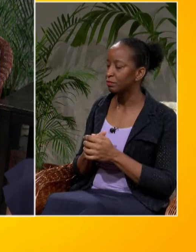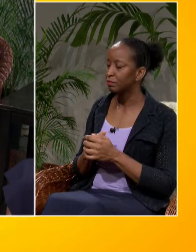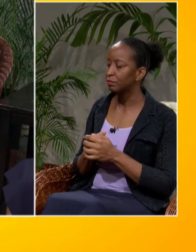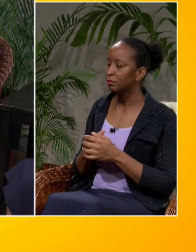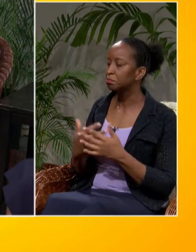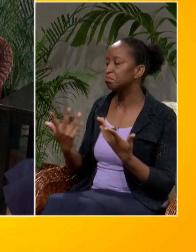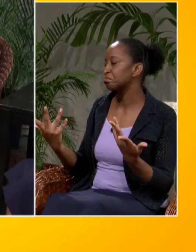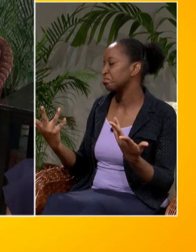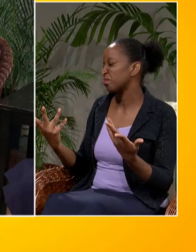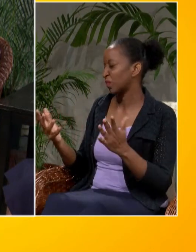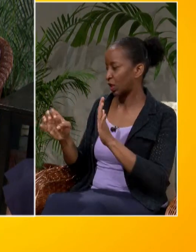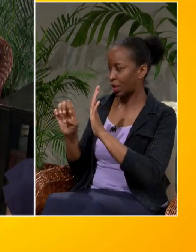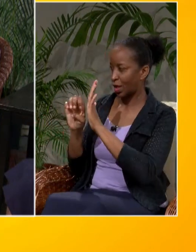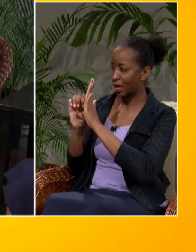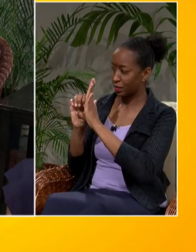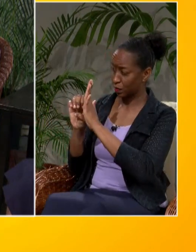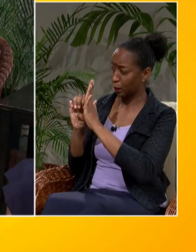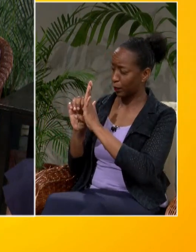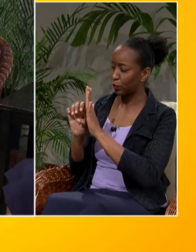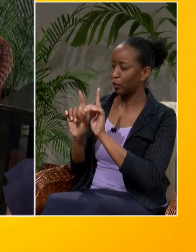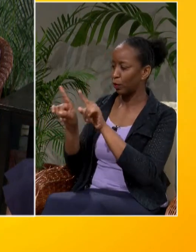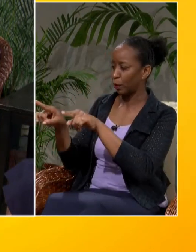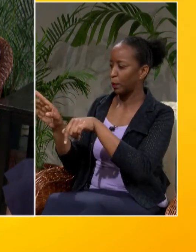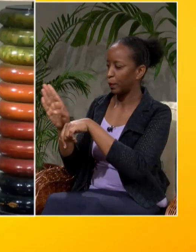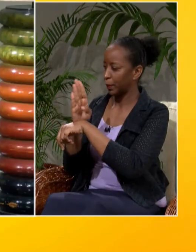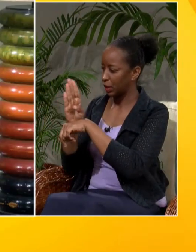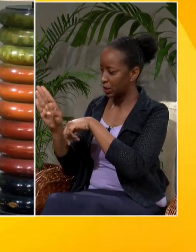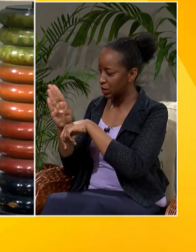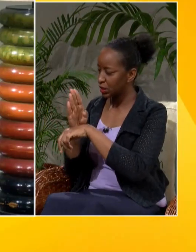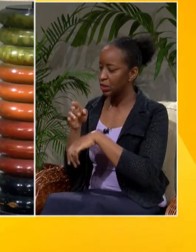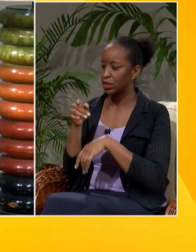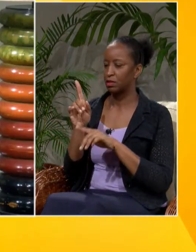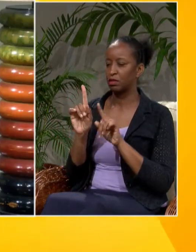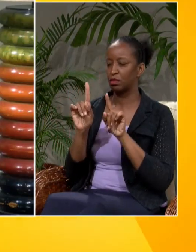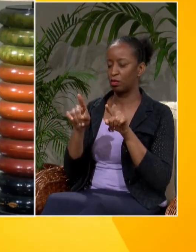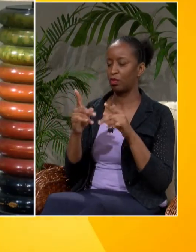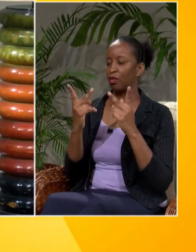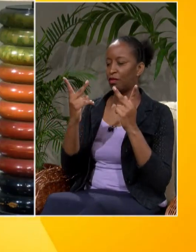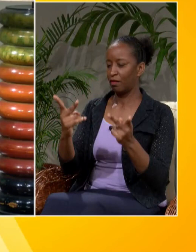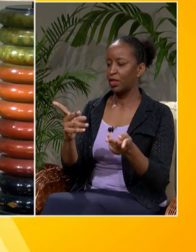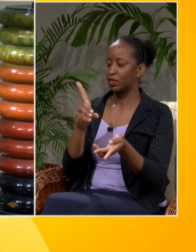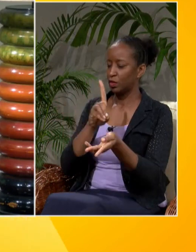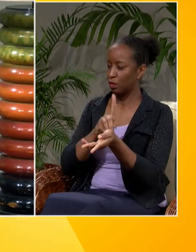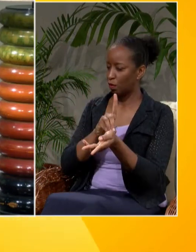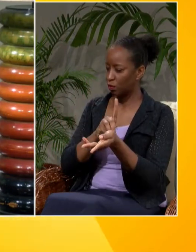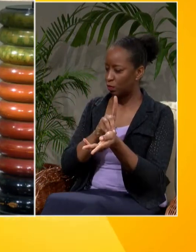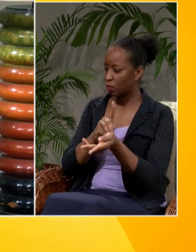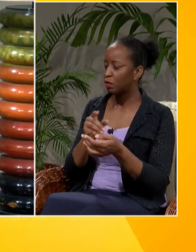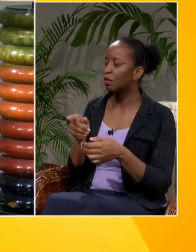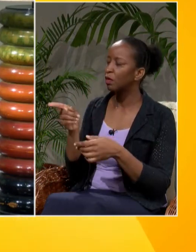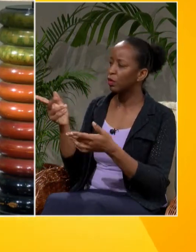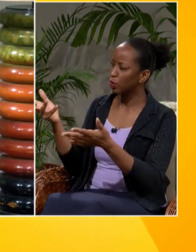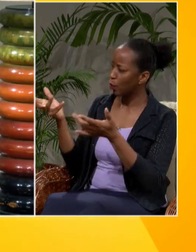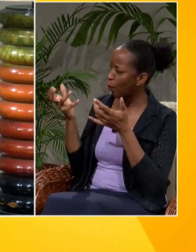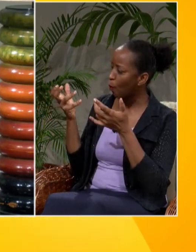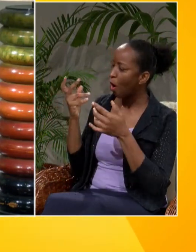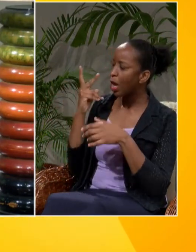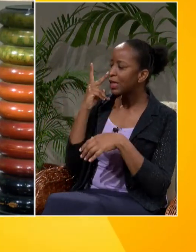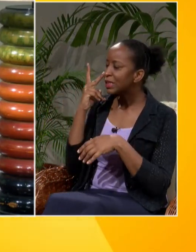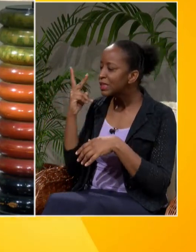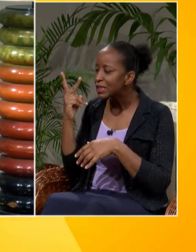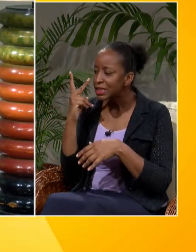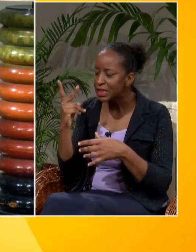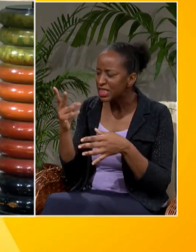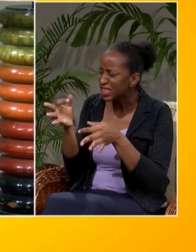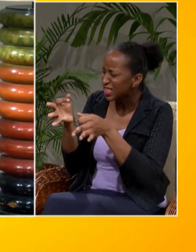going into a business, going to a healthcare institution, you know, what would you like to see as the basics when you come in